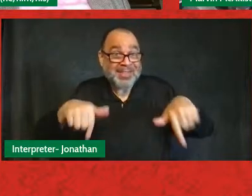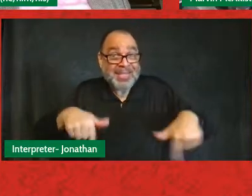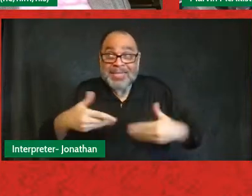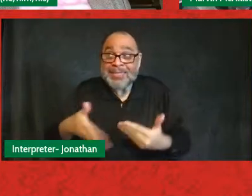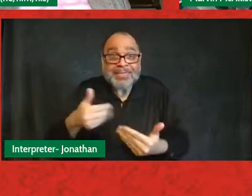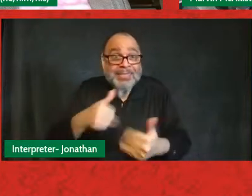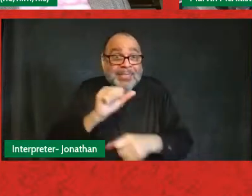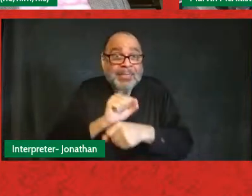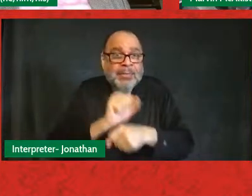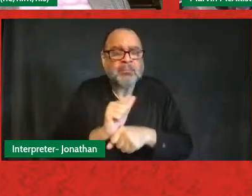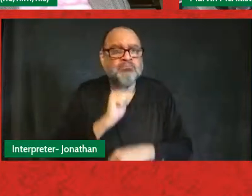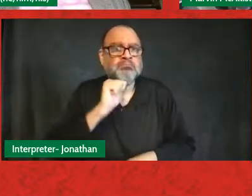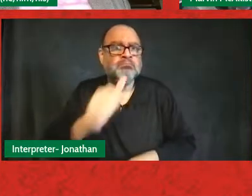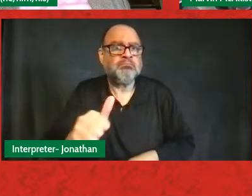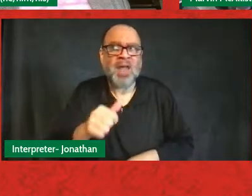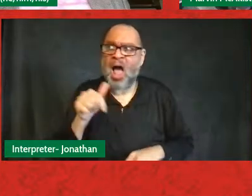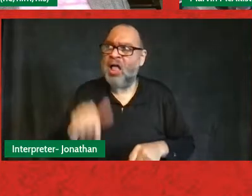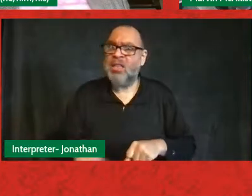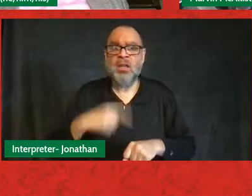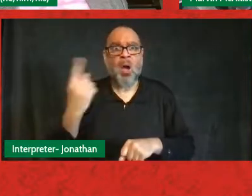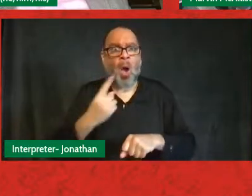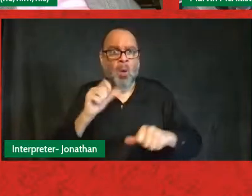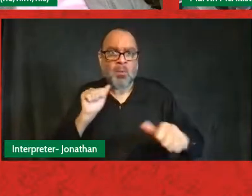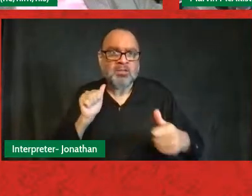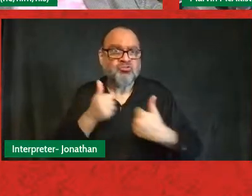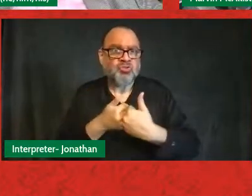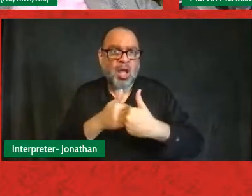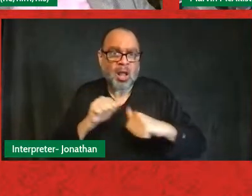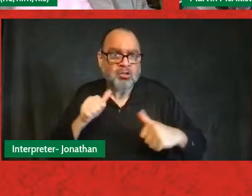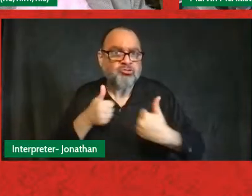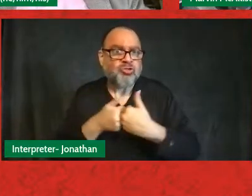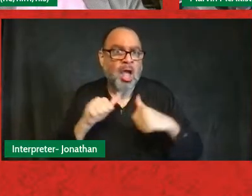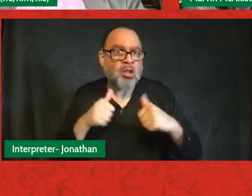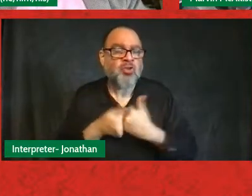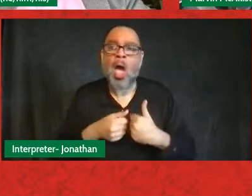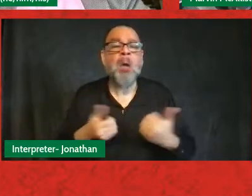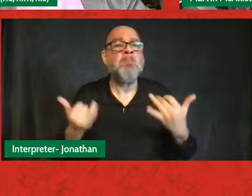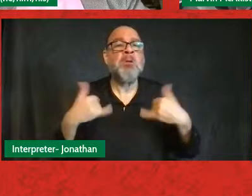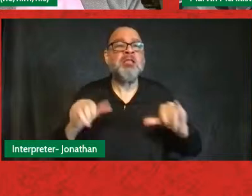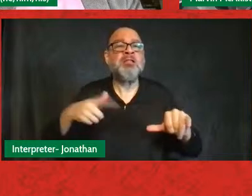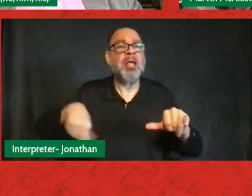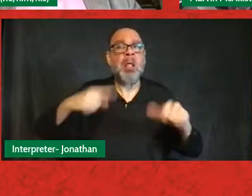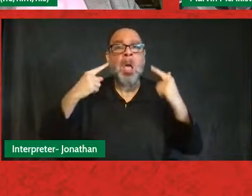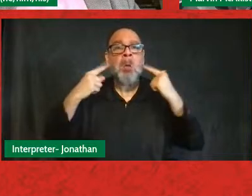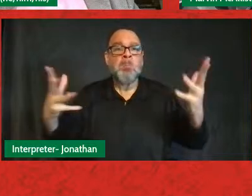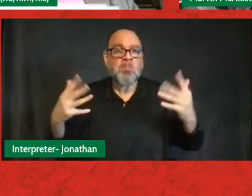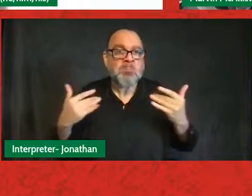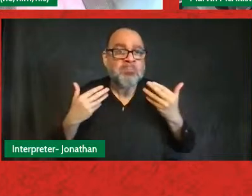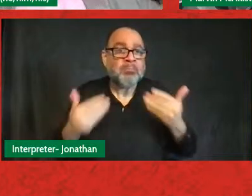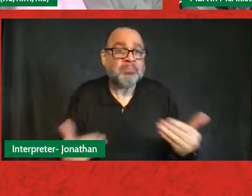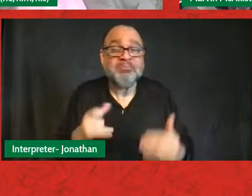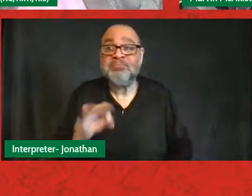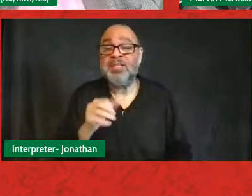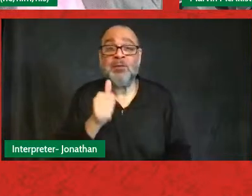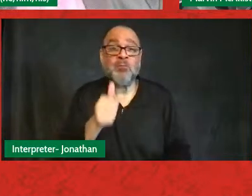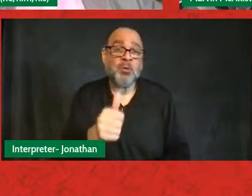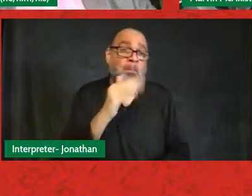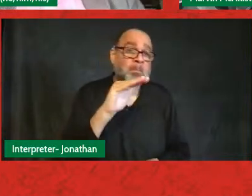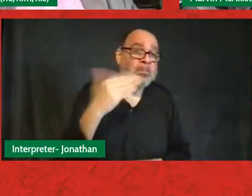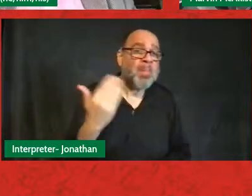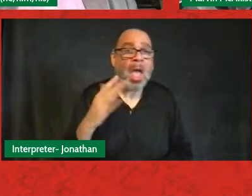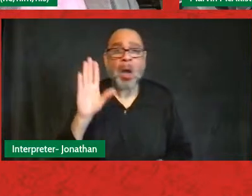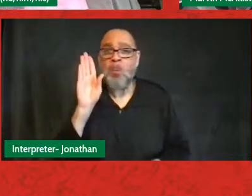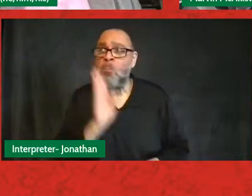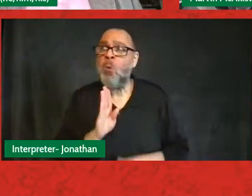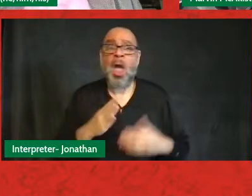not easy. You know, there's always something, especially if you're a black or brown person trying to make art in